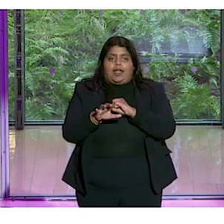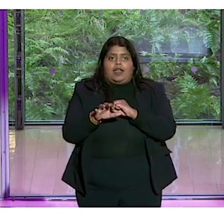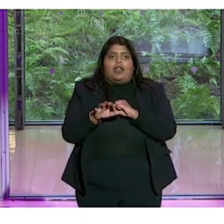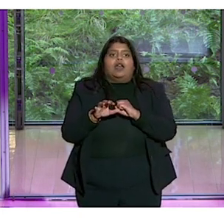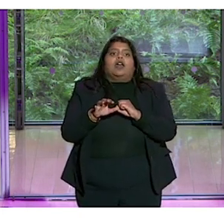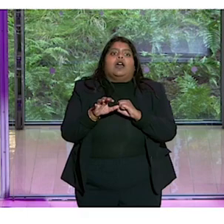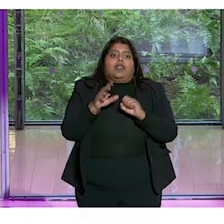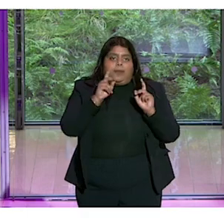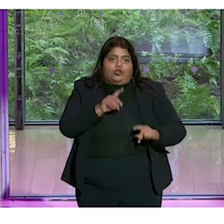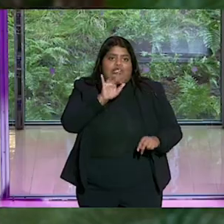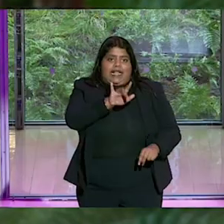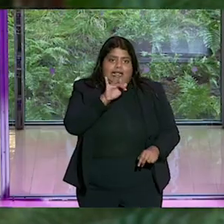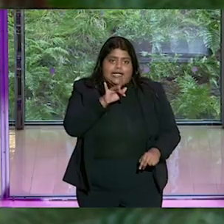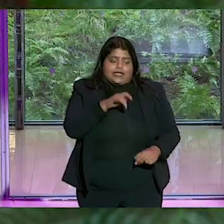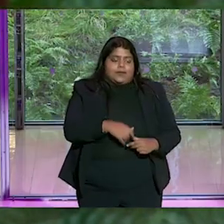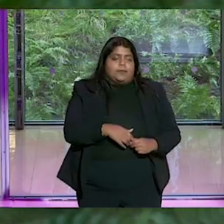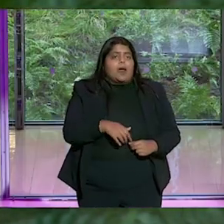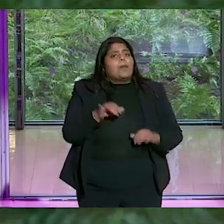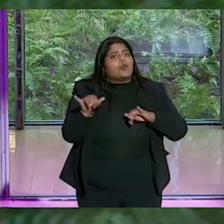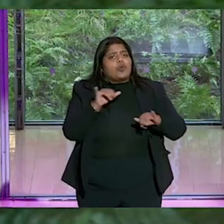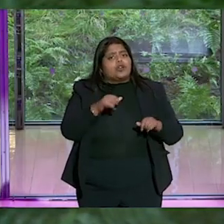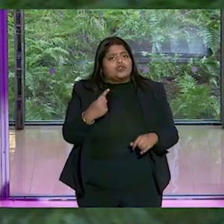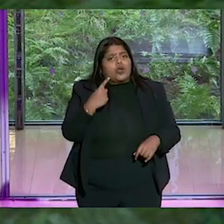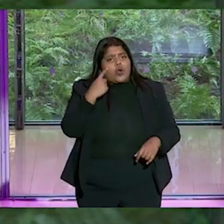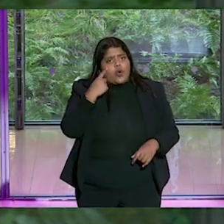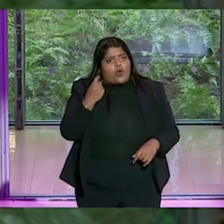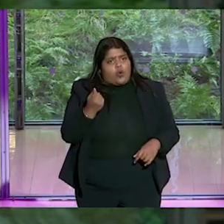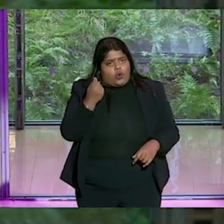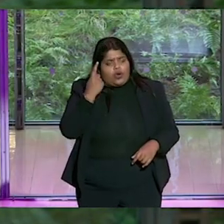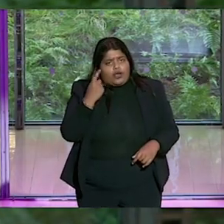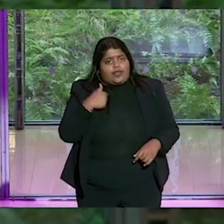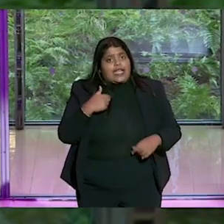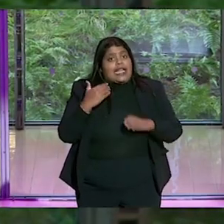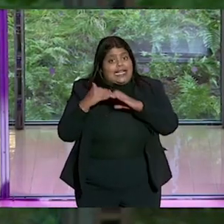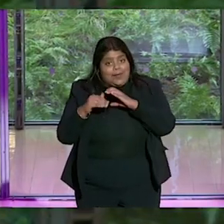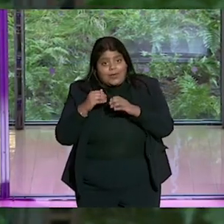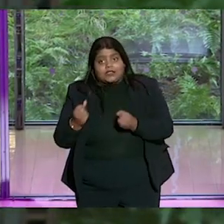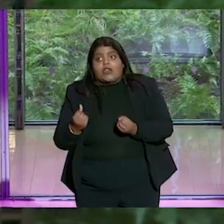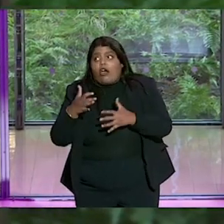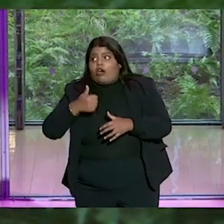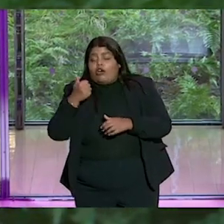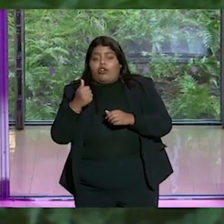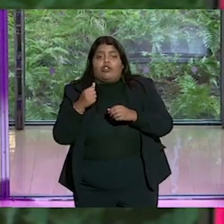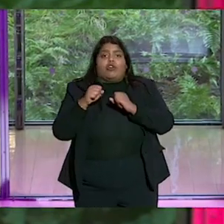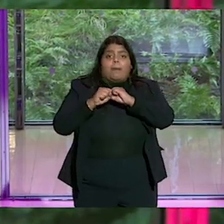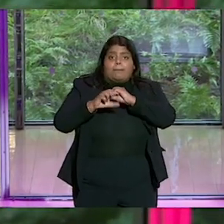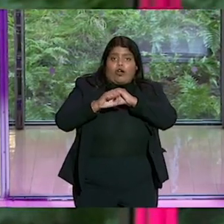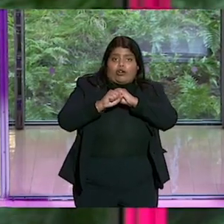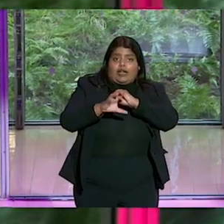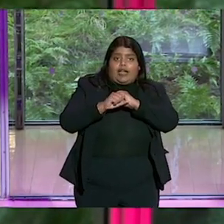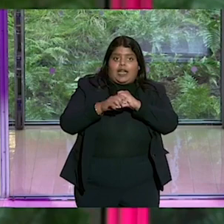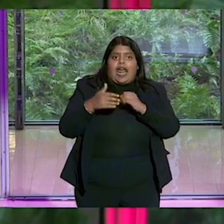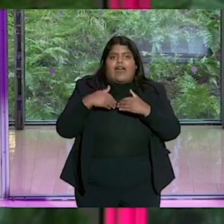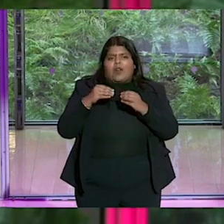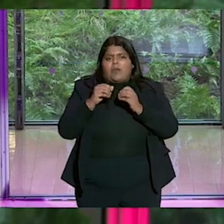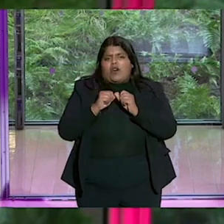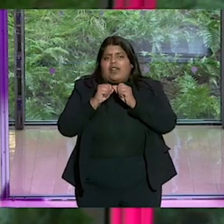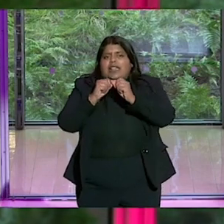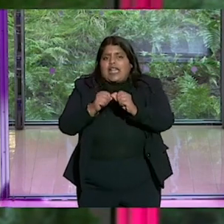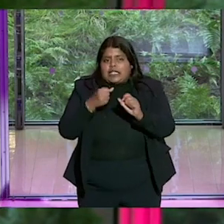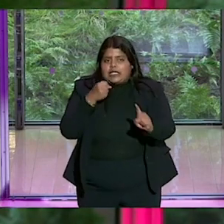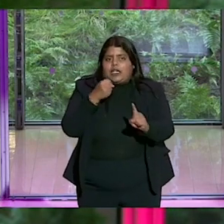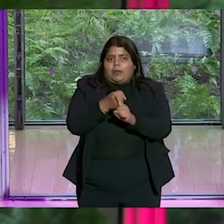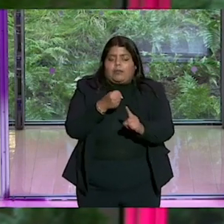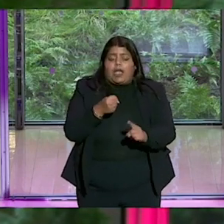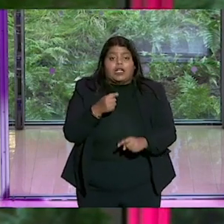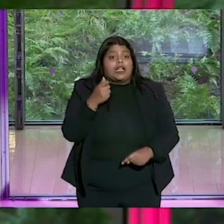through. But we also know that emails and many other marketing campaigns can have a more lasting impact. What